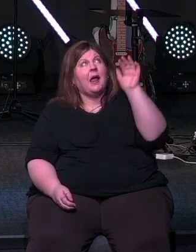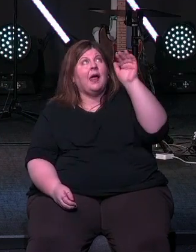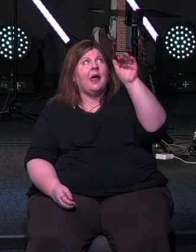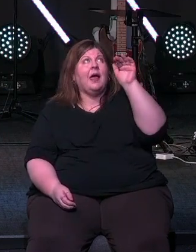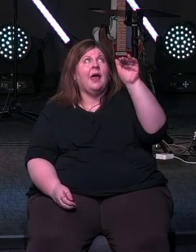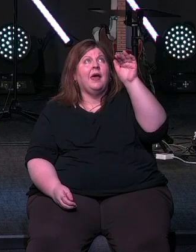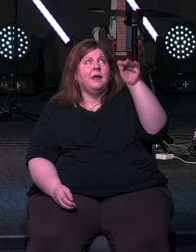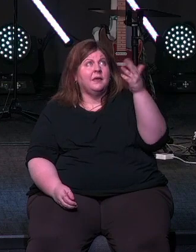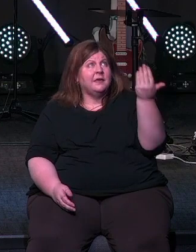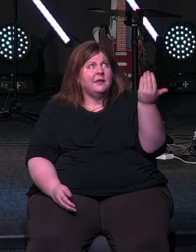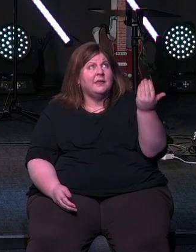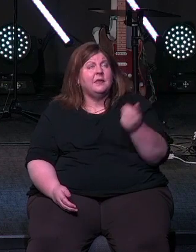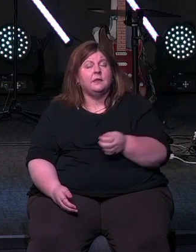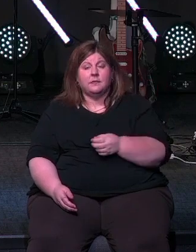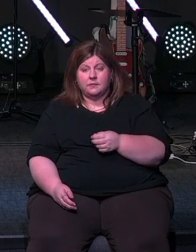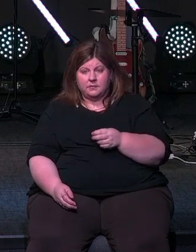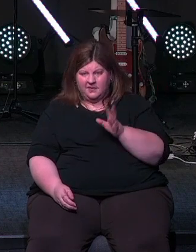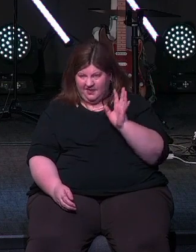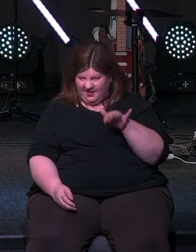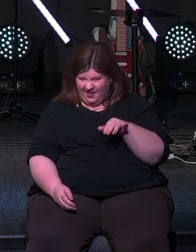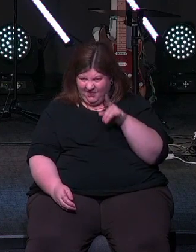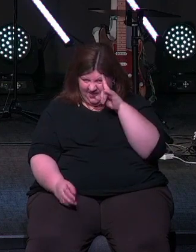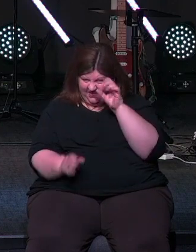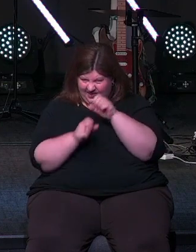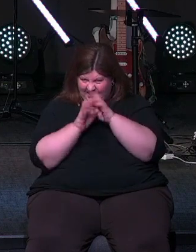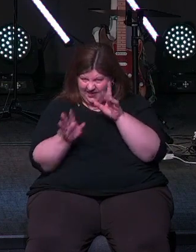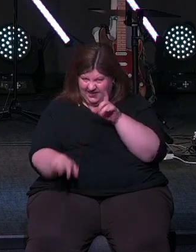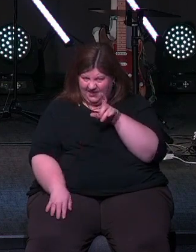cell service required? Is that how you see God?